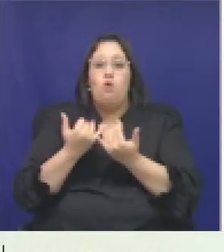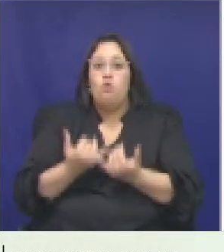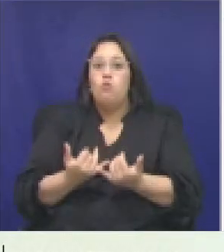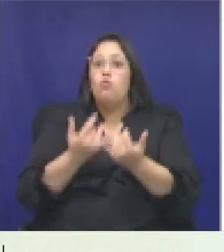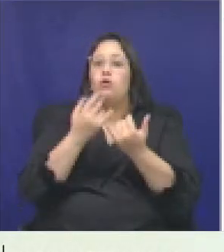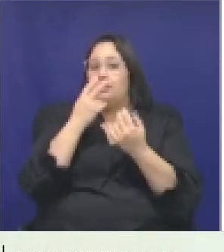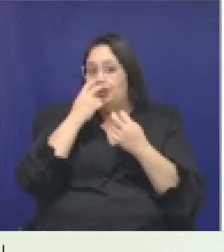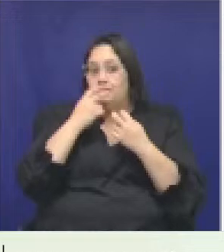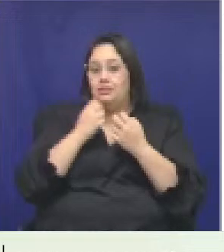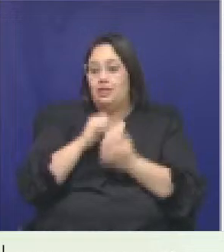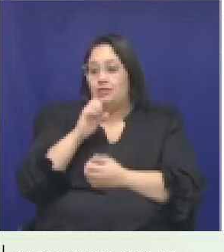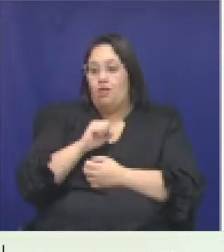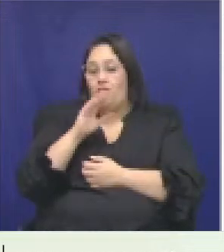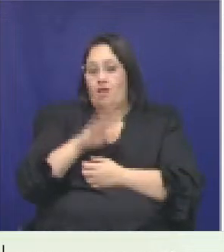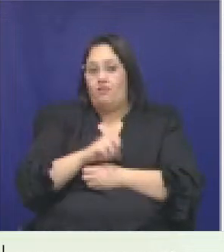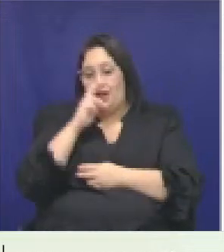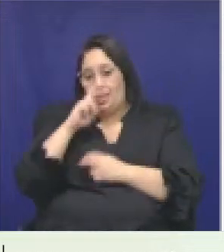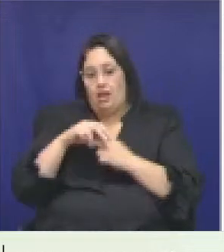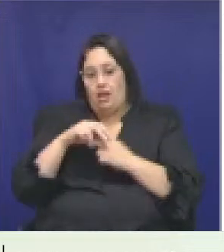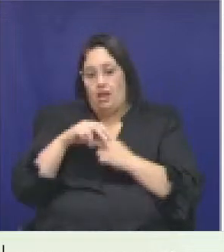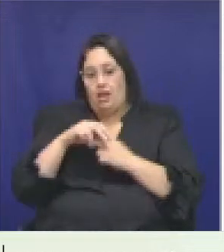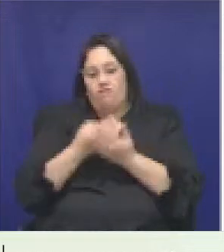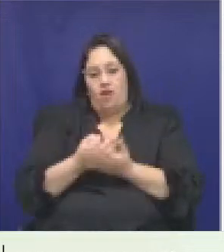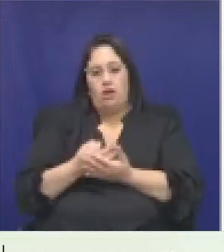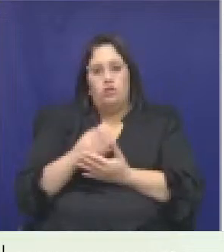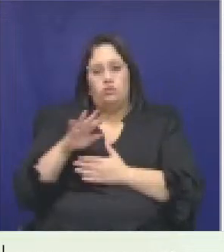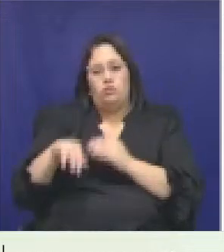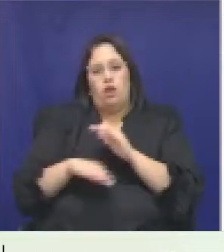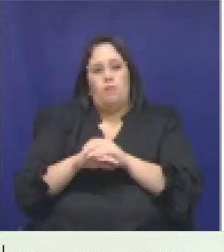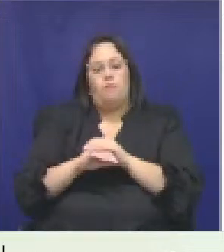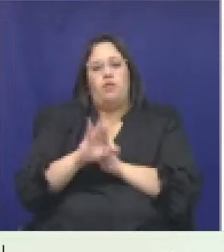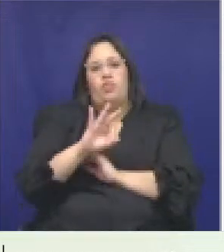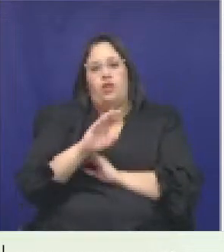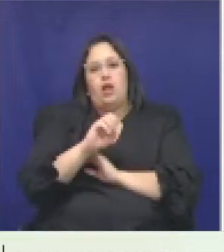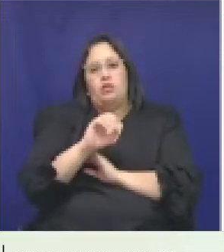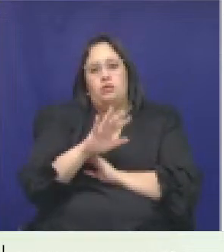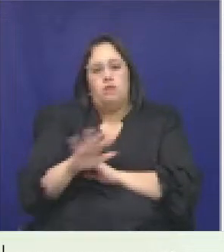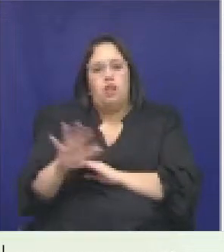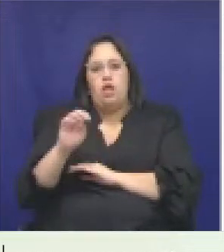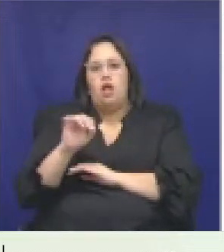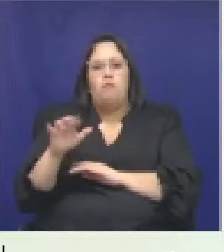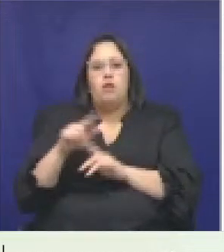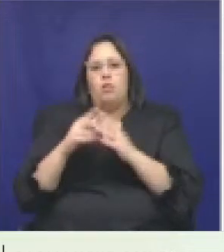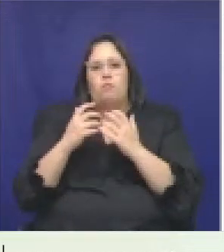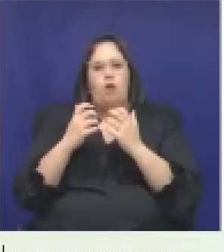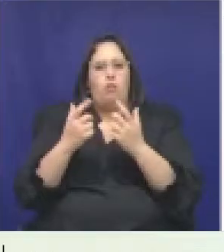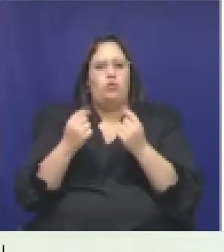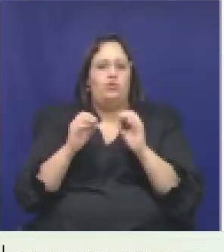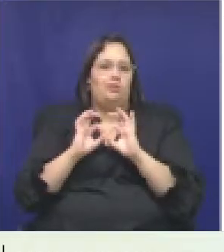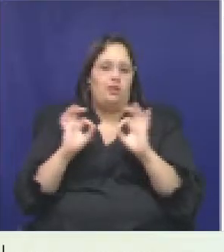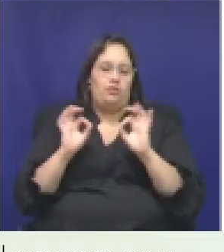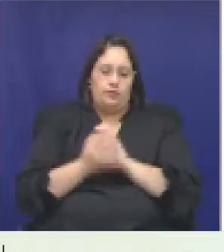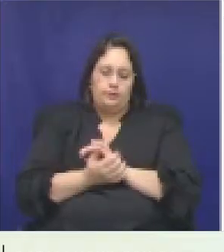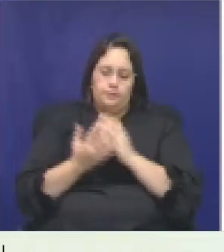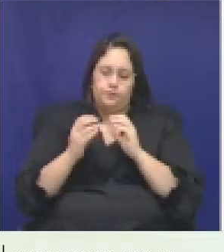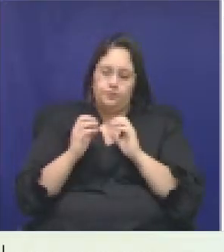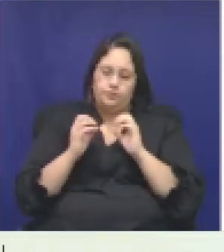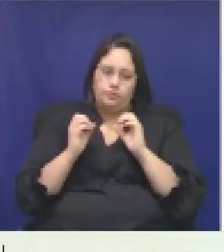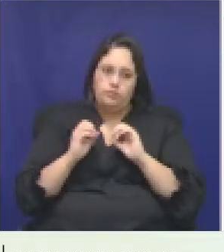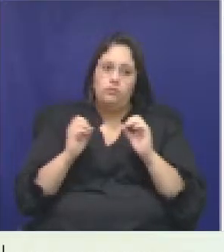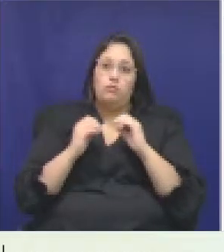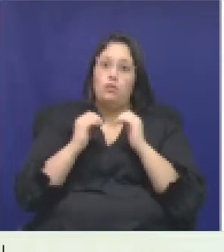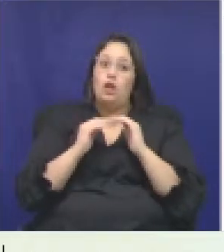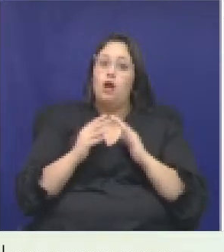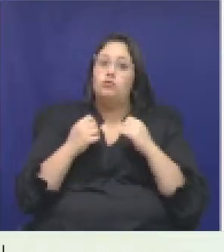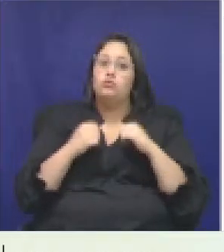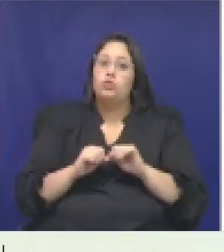Stats SA needs additional funding to the tune of 300 million, but this parliament has done nothing. House Chairperson,